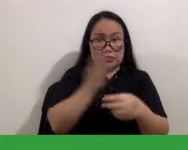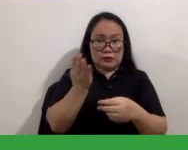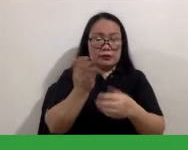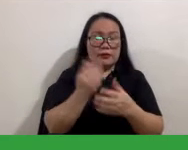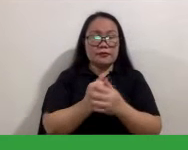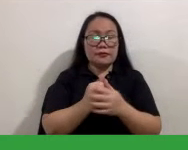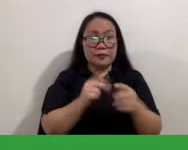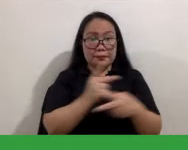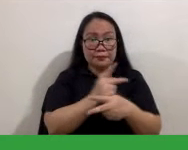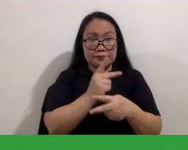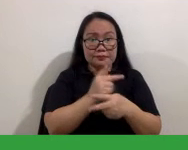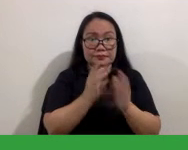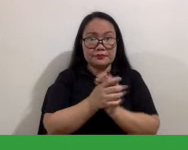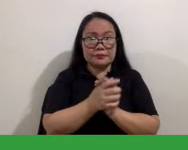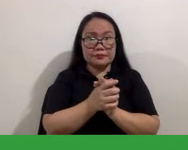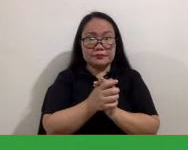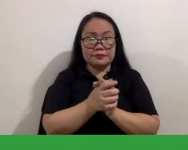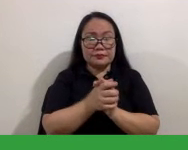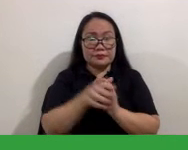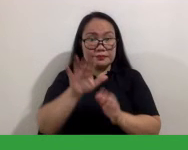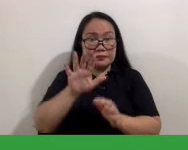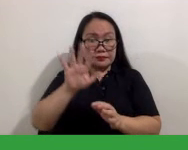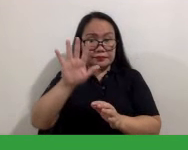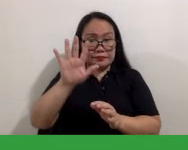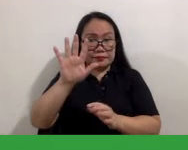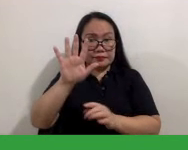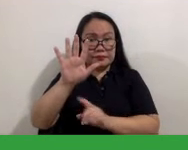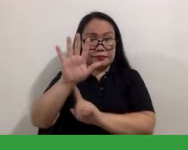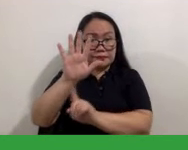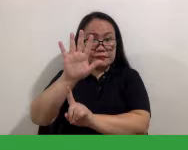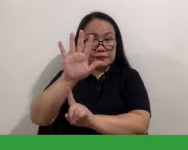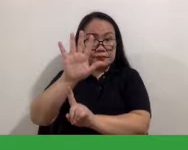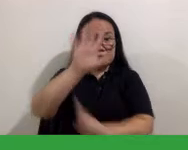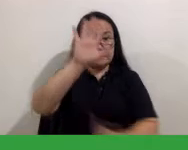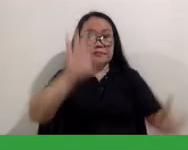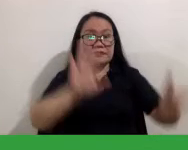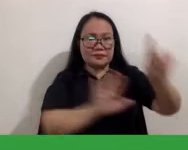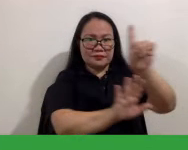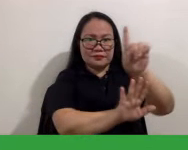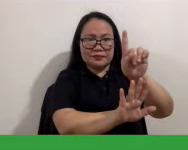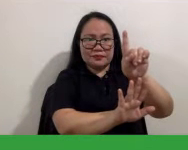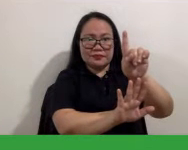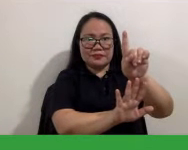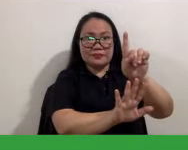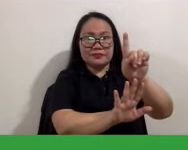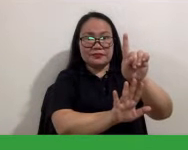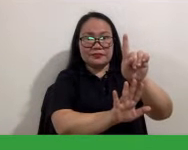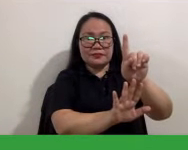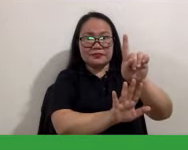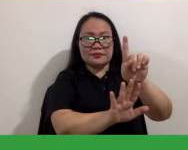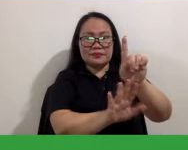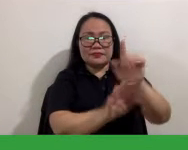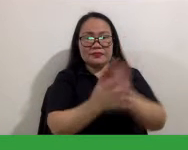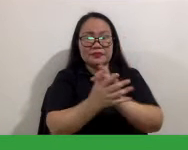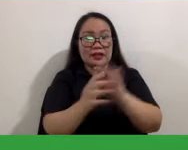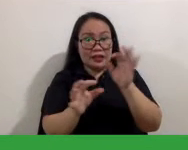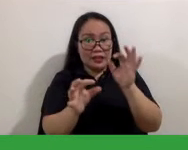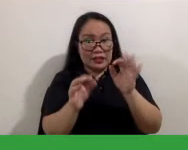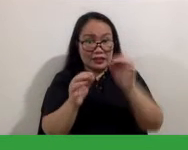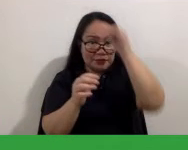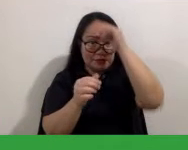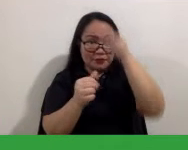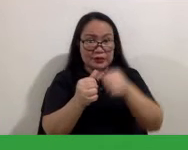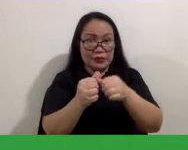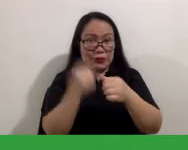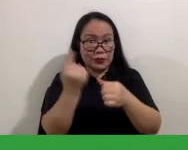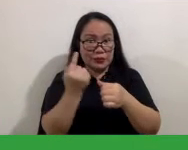multiplicative inverse, yung number mo, kukunin mo yung reciprocal niya. Now, take note of your symbol